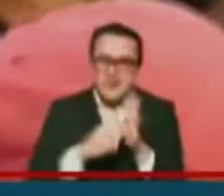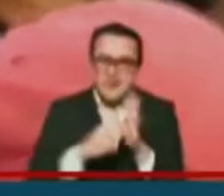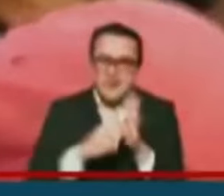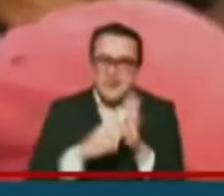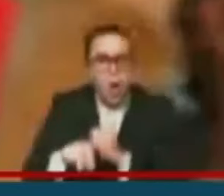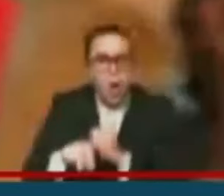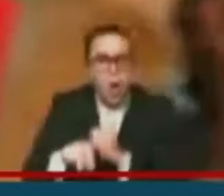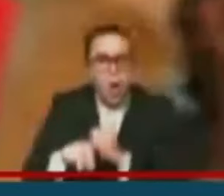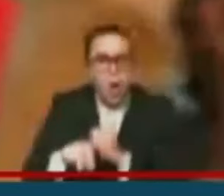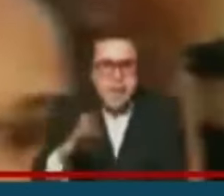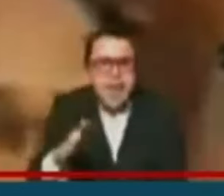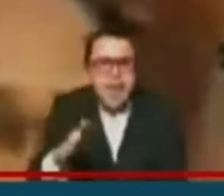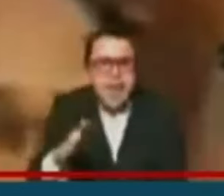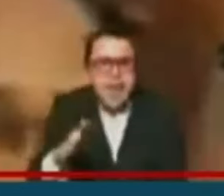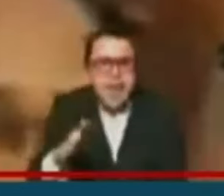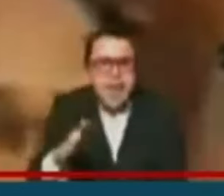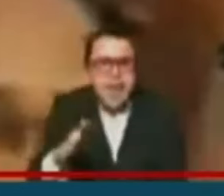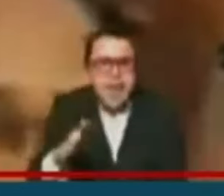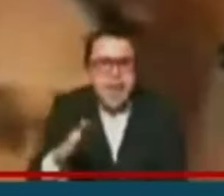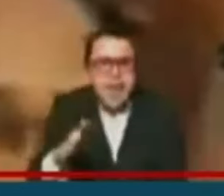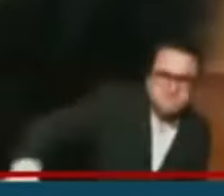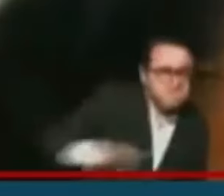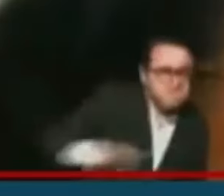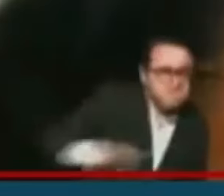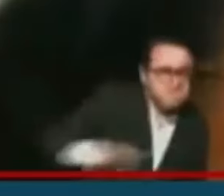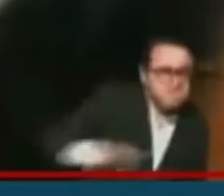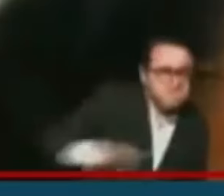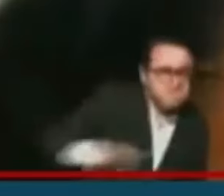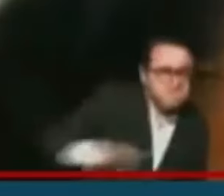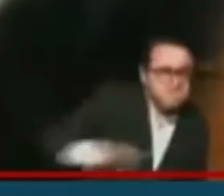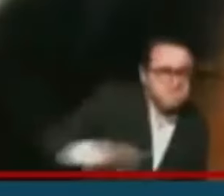if it is the people, Colombia changes.